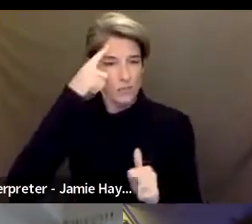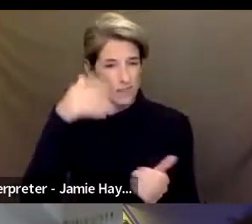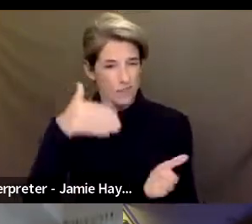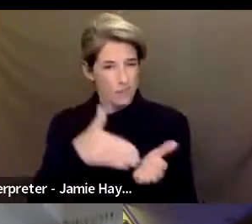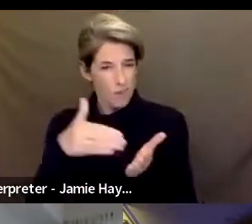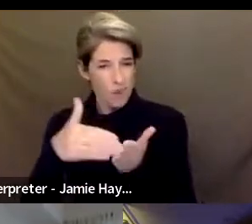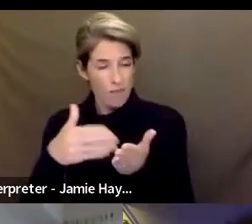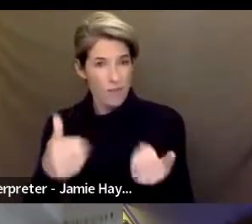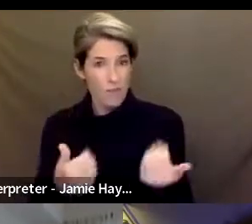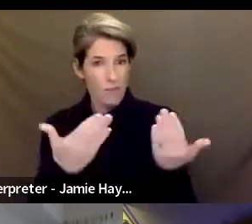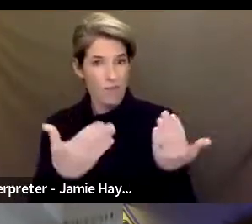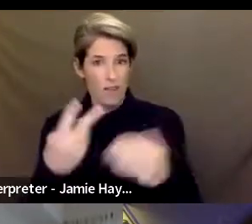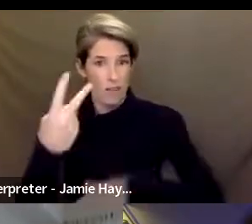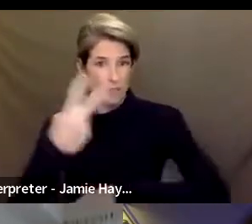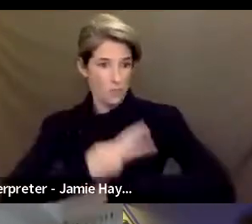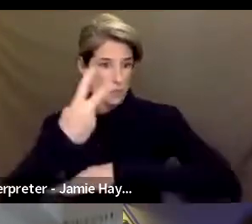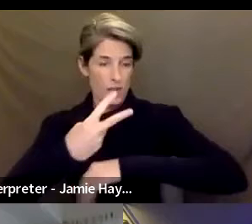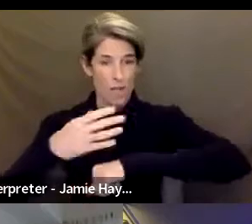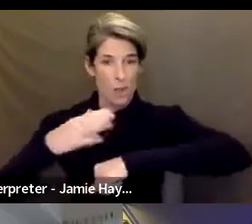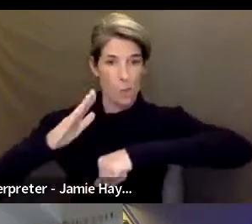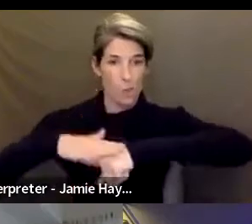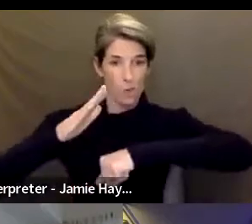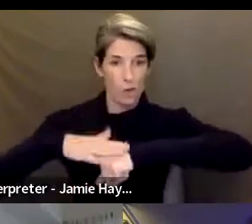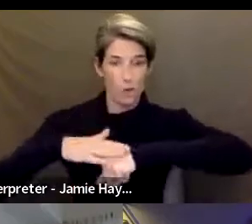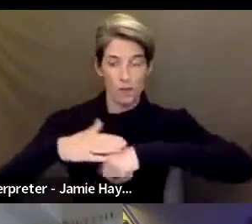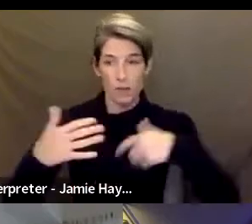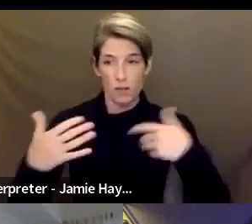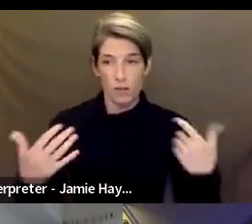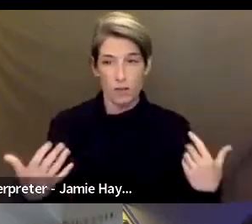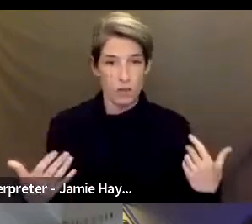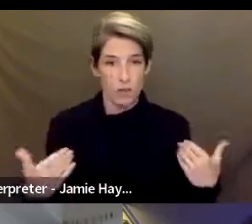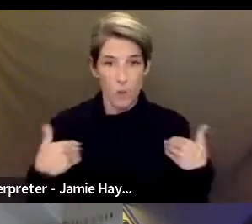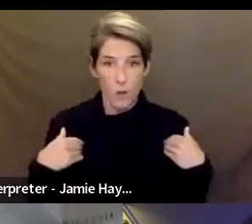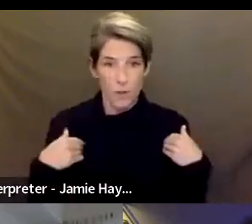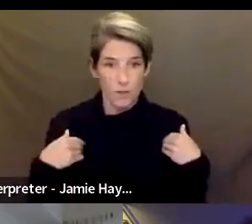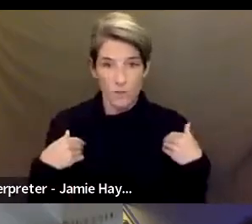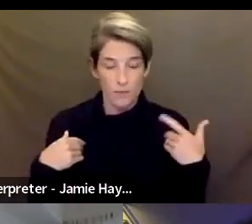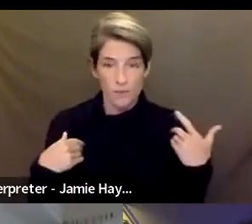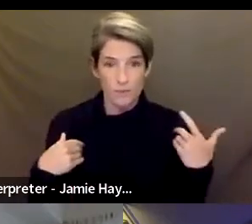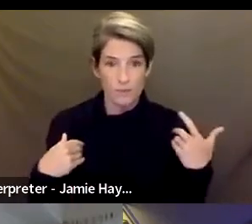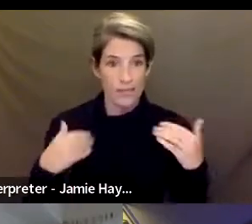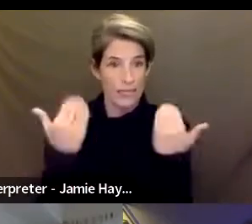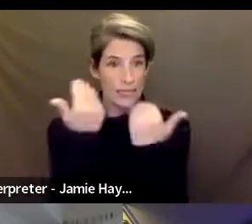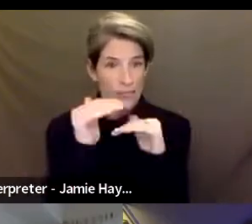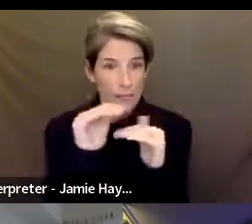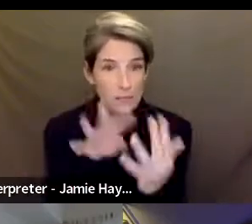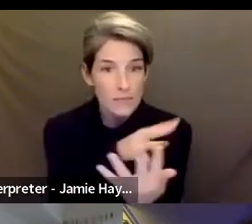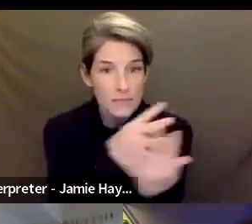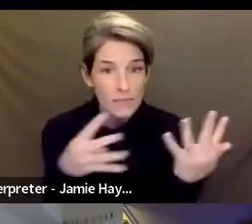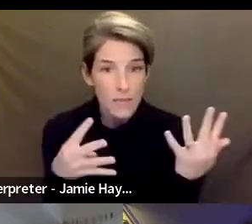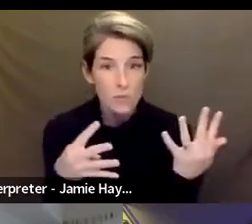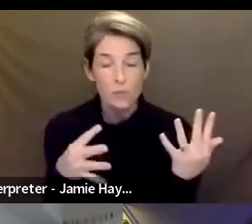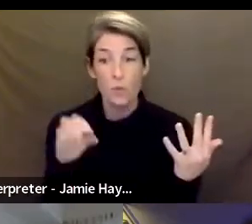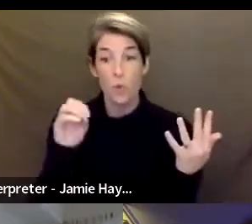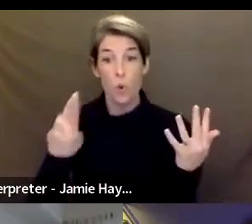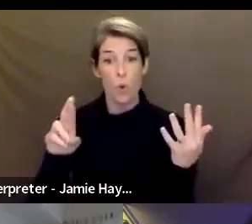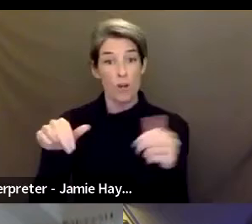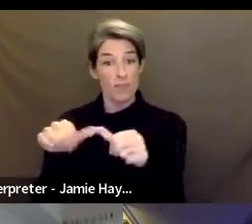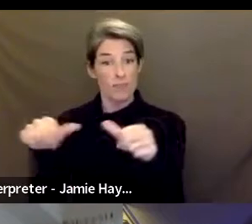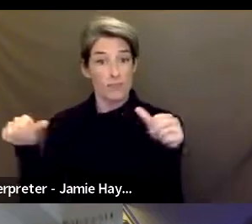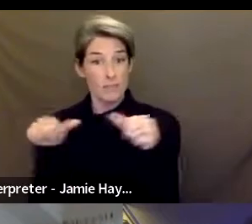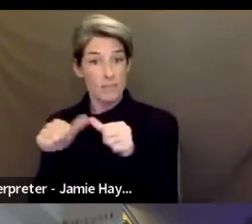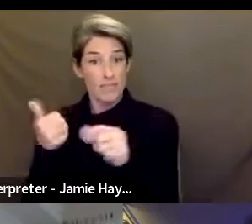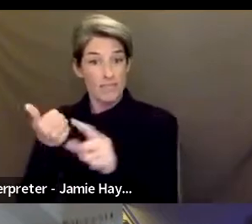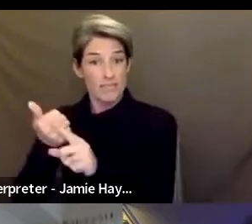amount of hours and you don't have the space to invite everyone to audition. It's